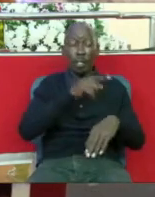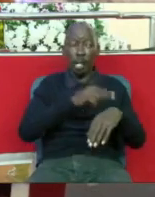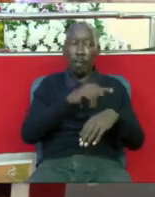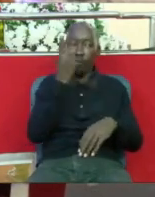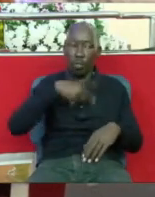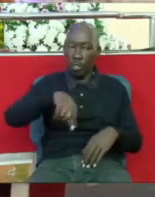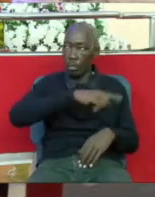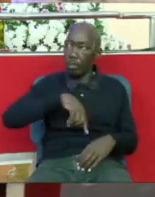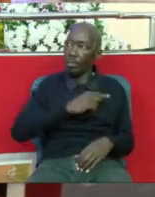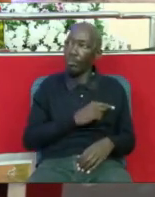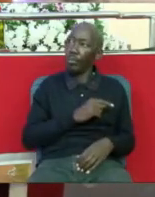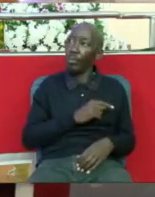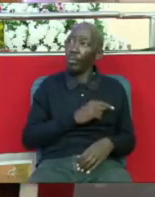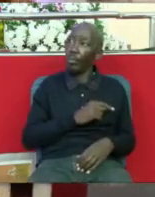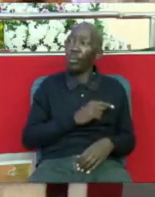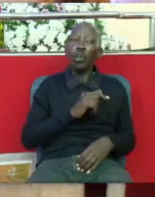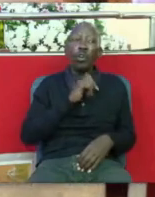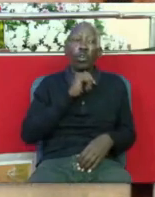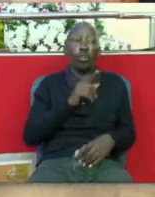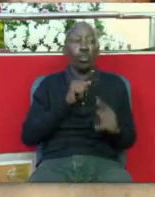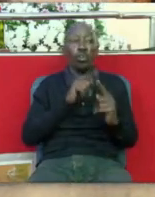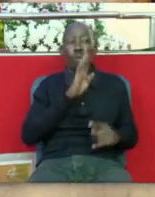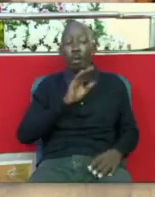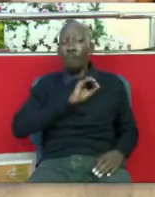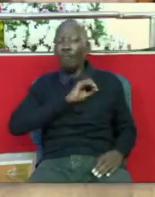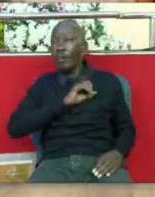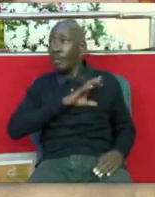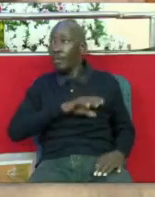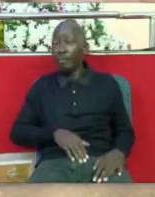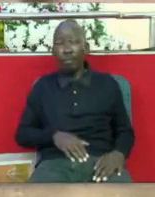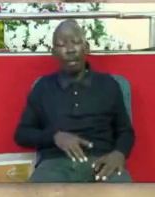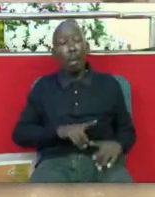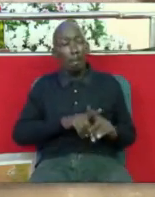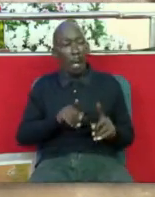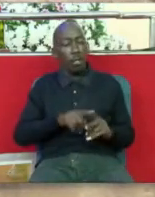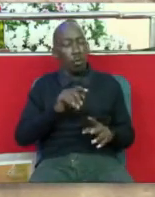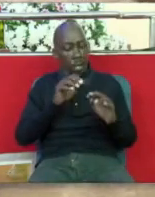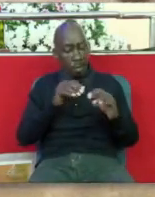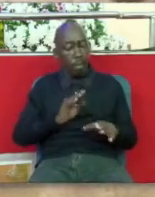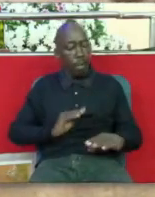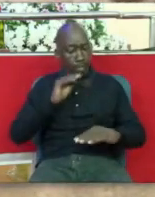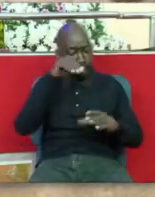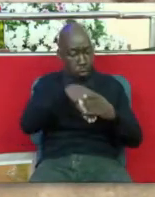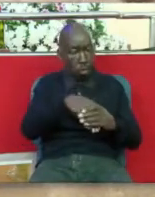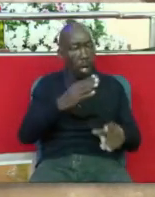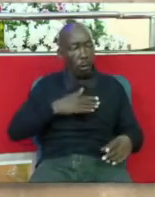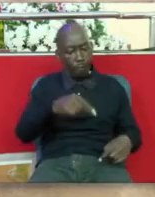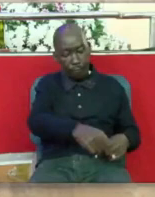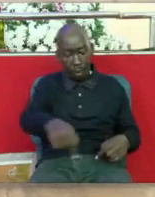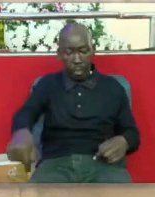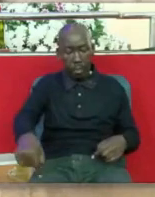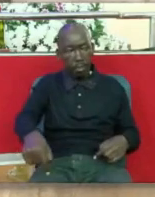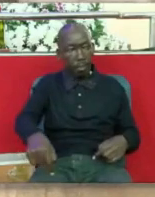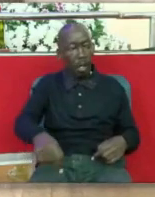ni wakati sasa. Not to be afraid. Wetu tusiogope. But to dip our feet. Lakini tuingize miguu yetu.